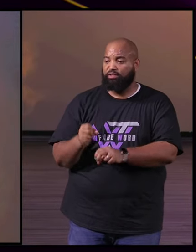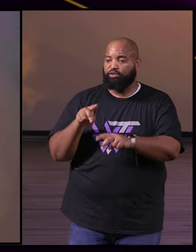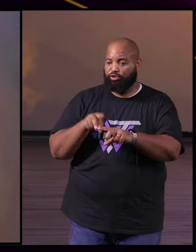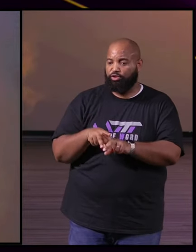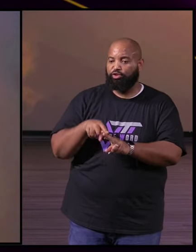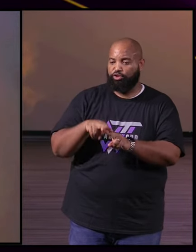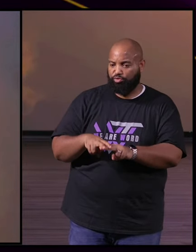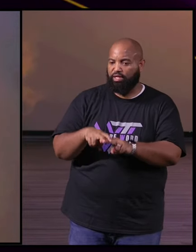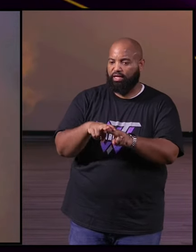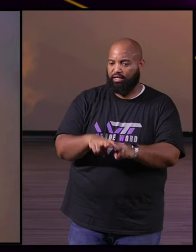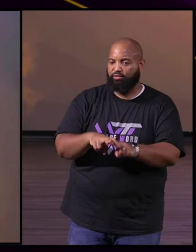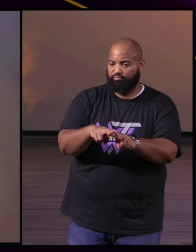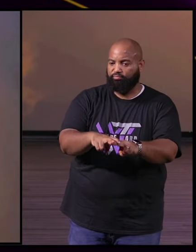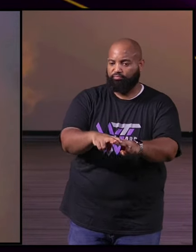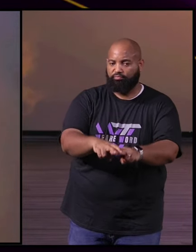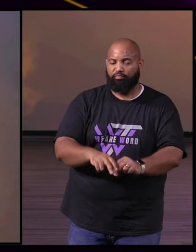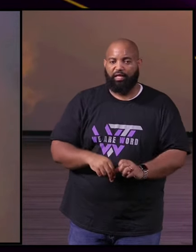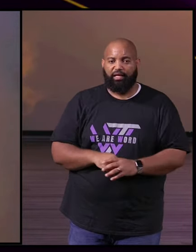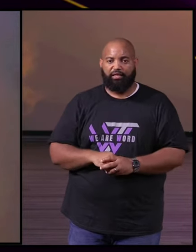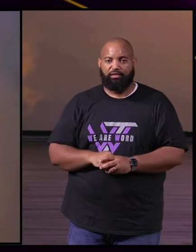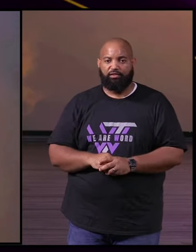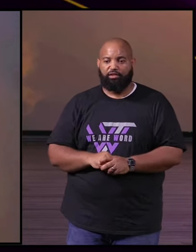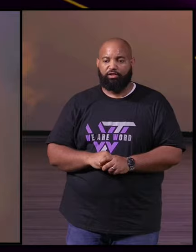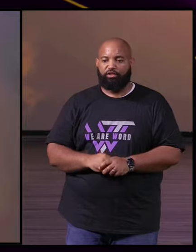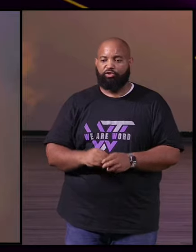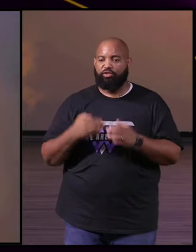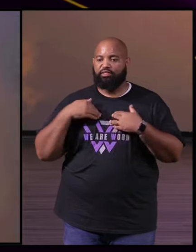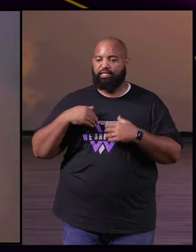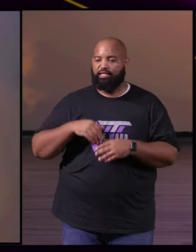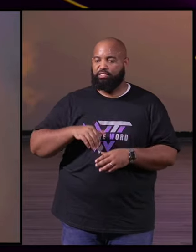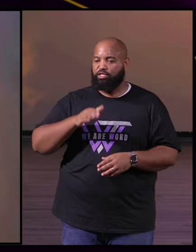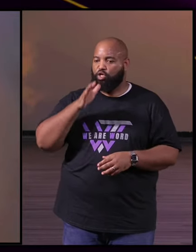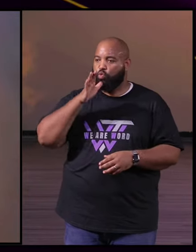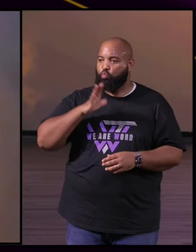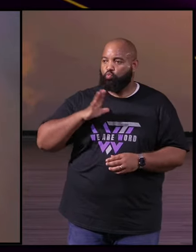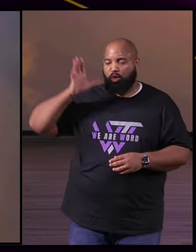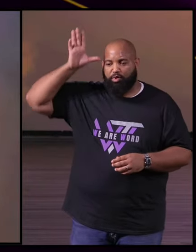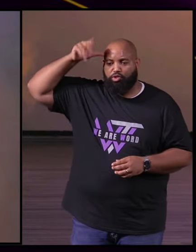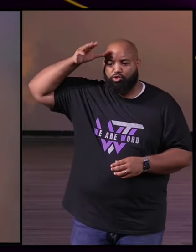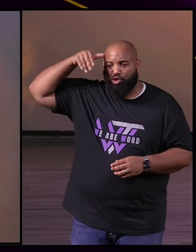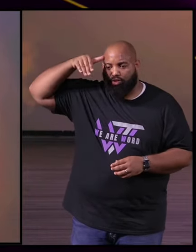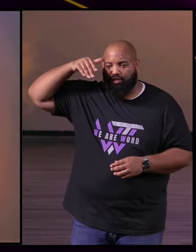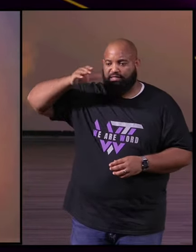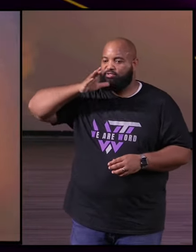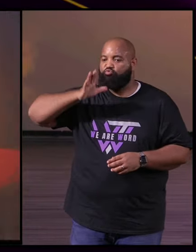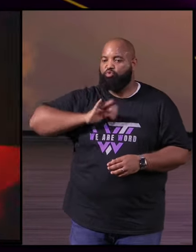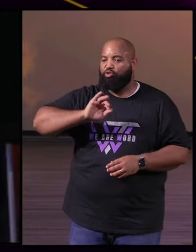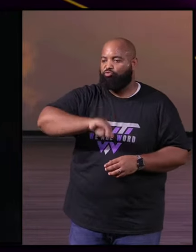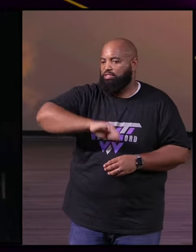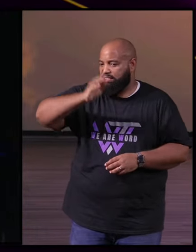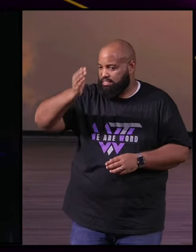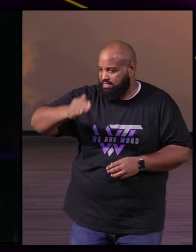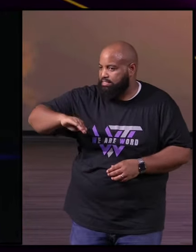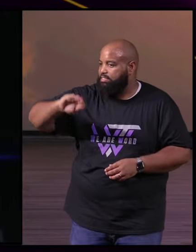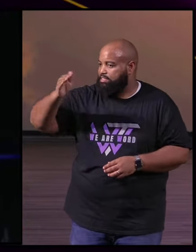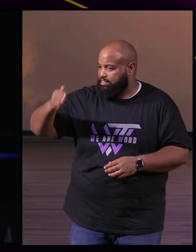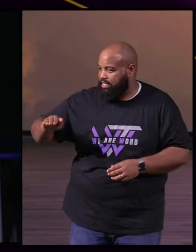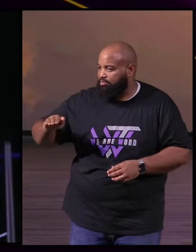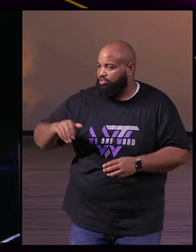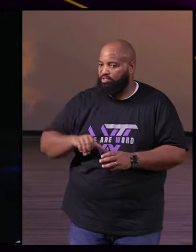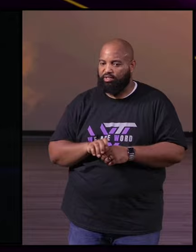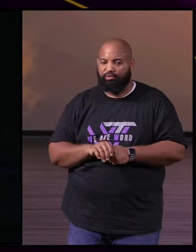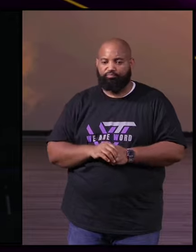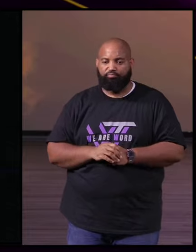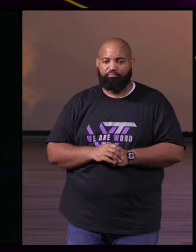ride. So when it says he got female donkeys and then female camels, camels